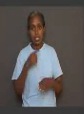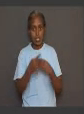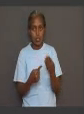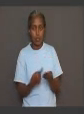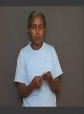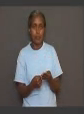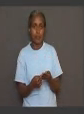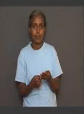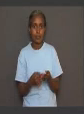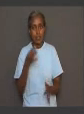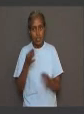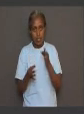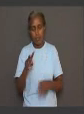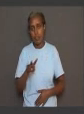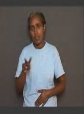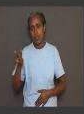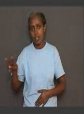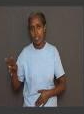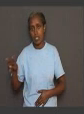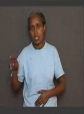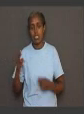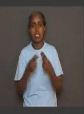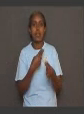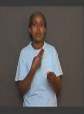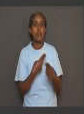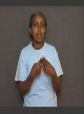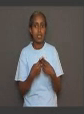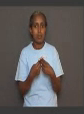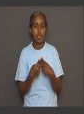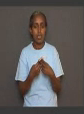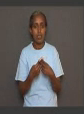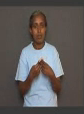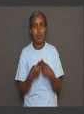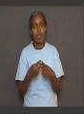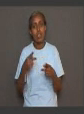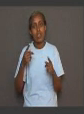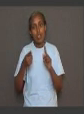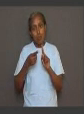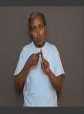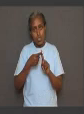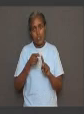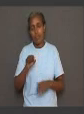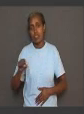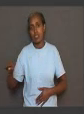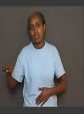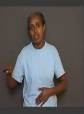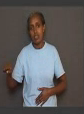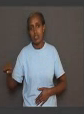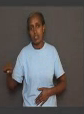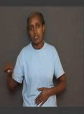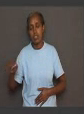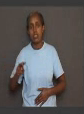Therefore, if a vector is multiplied by a positive scalar,